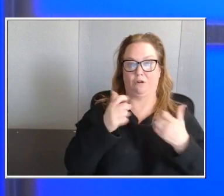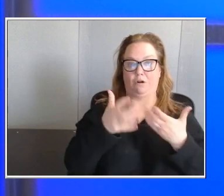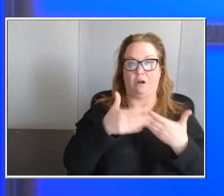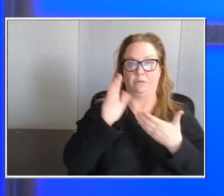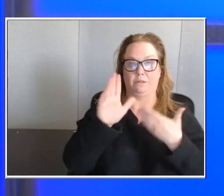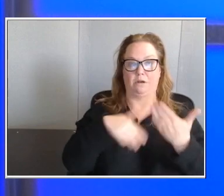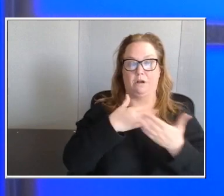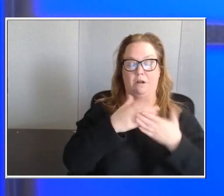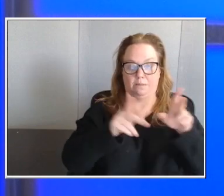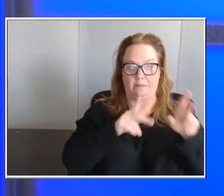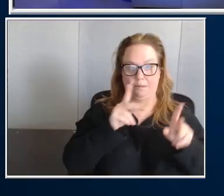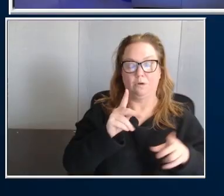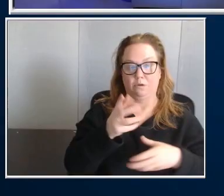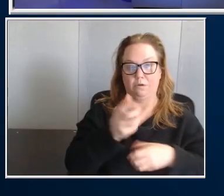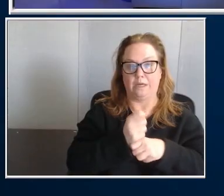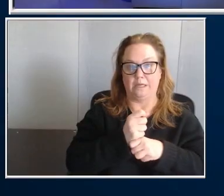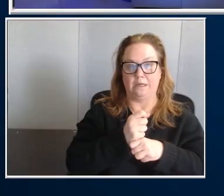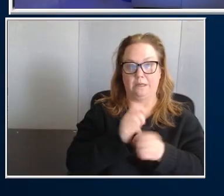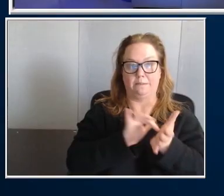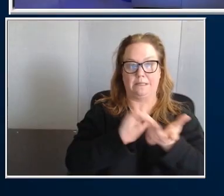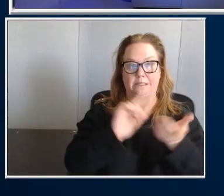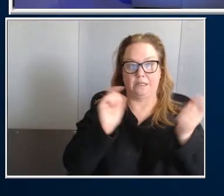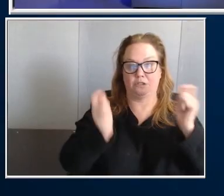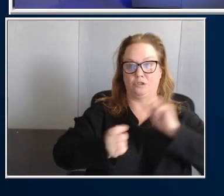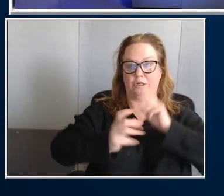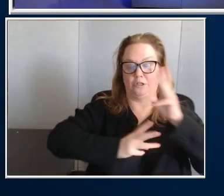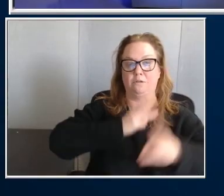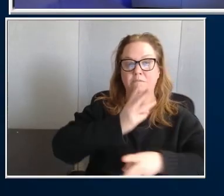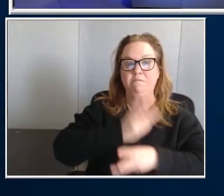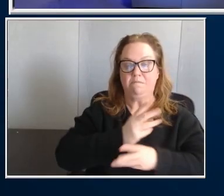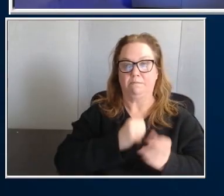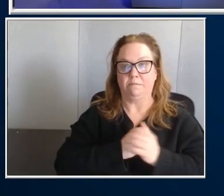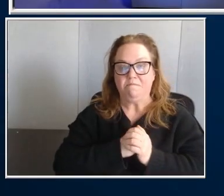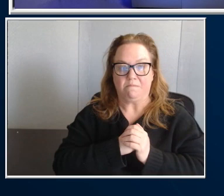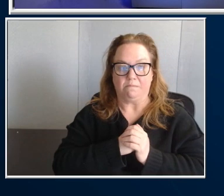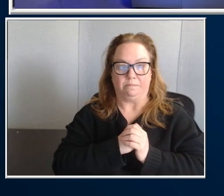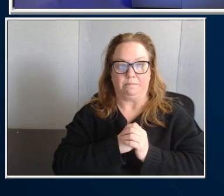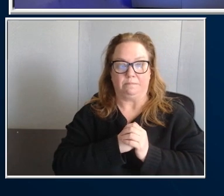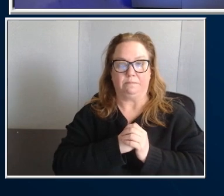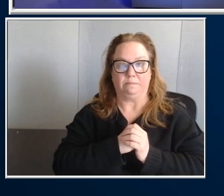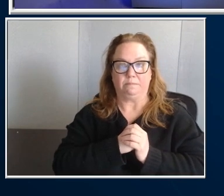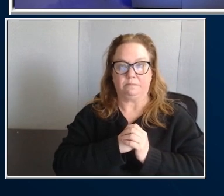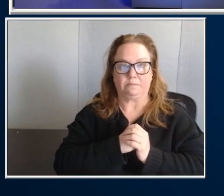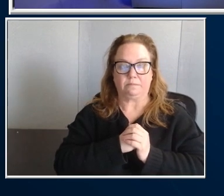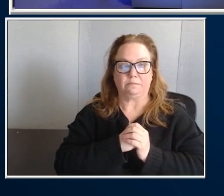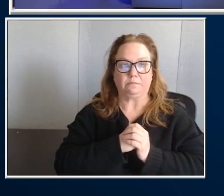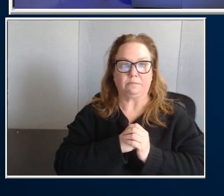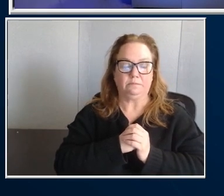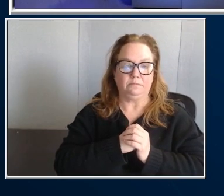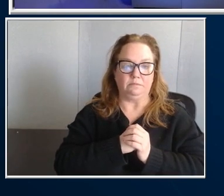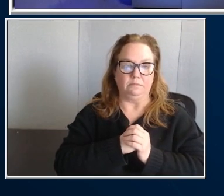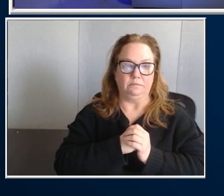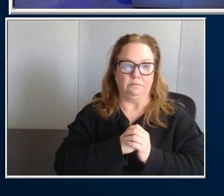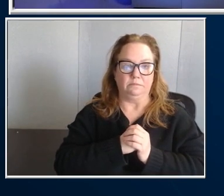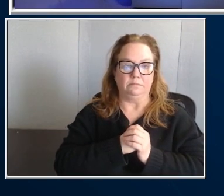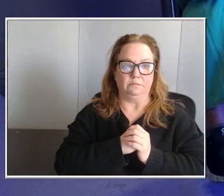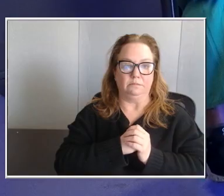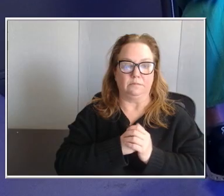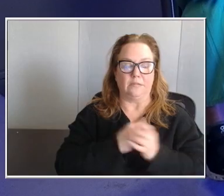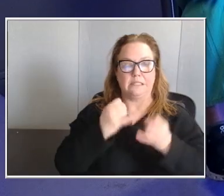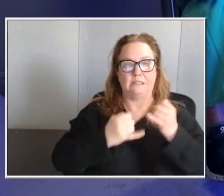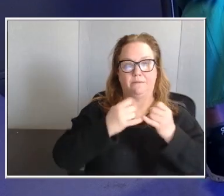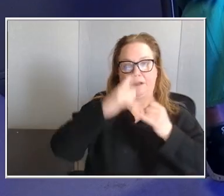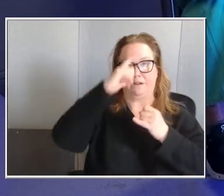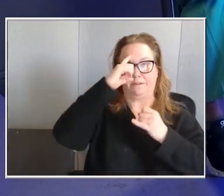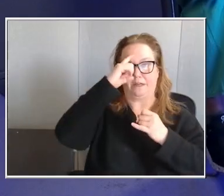the medication. It's a changing world all the time. Yeah. All right. Well, let's get around to some final thoughts.